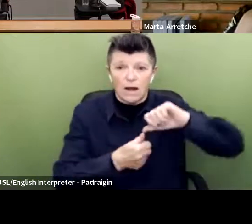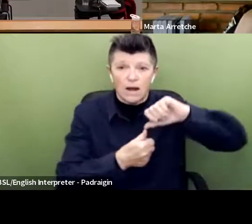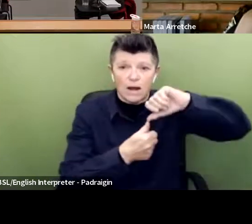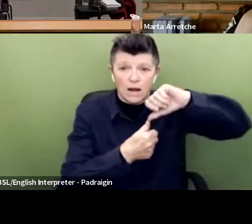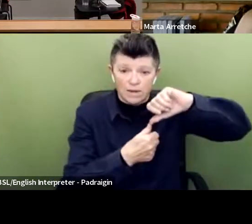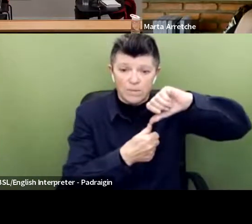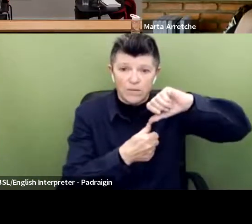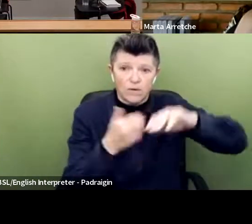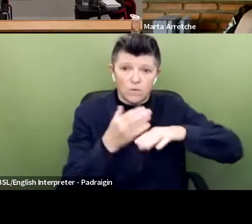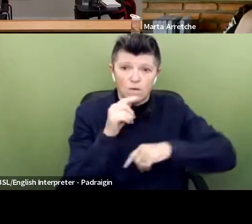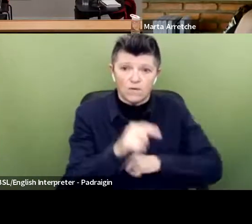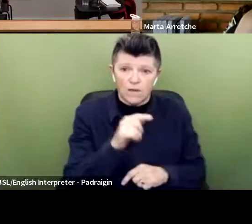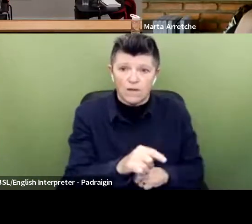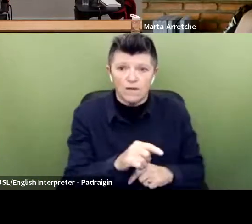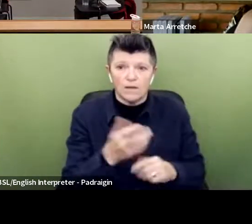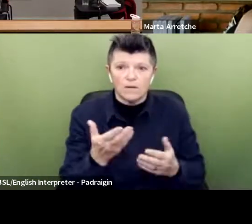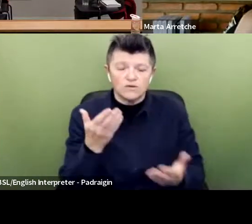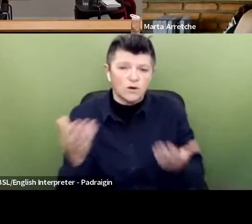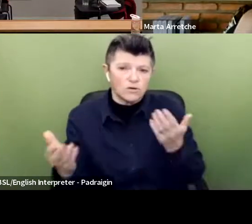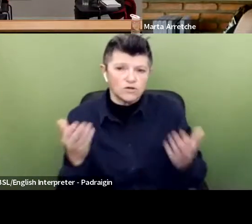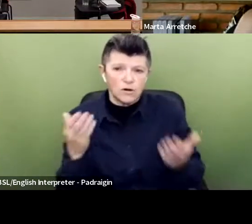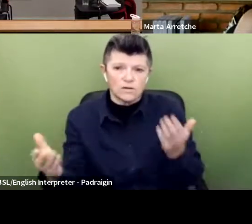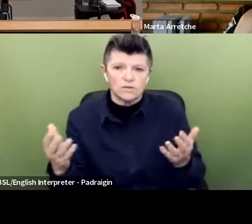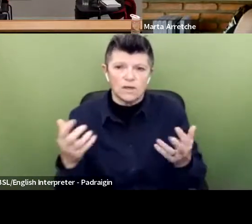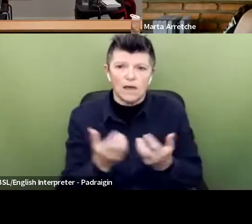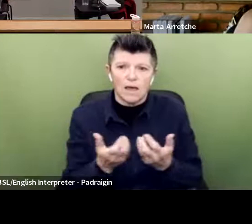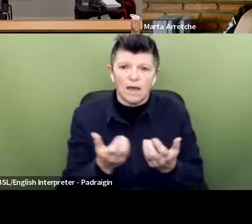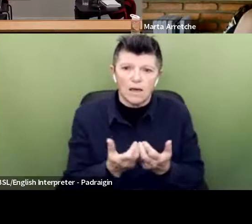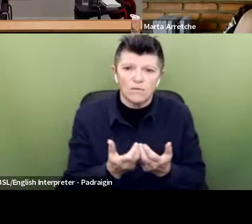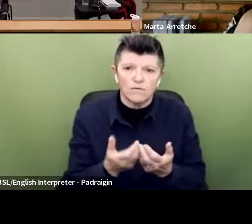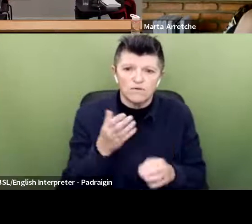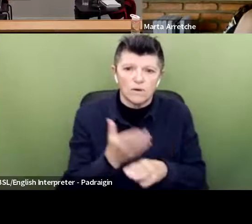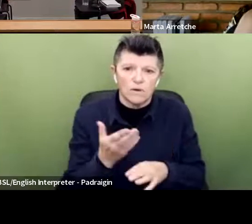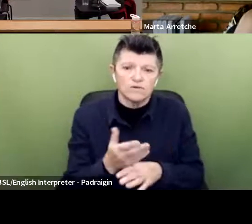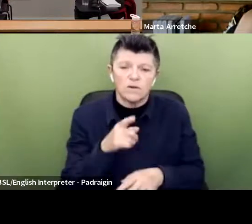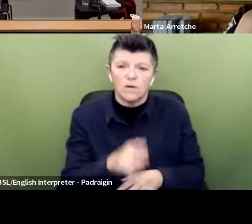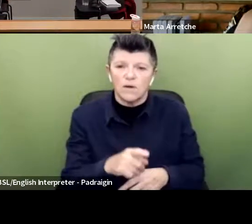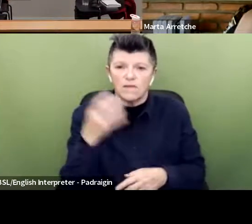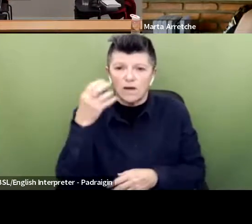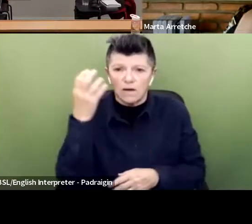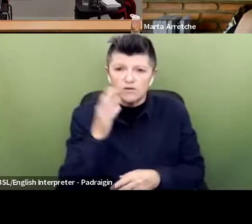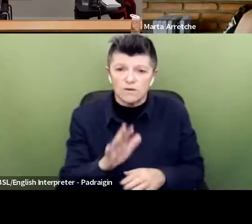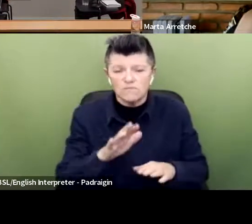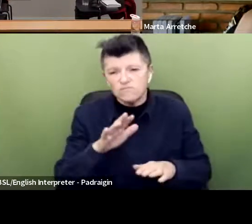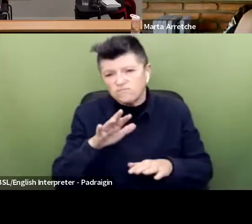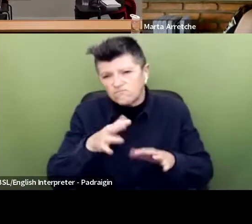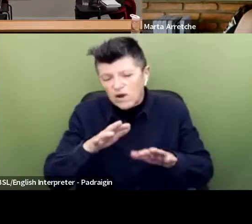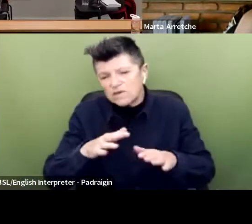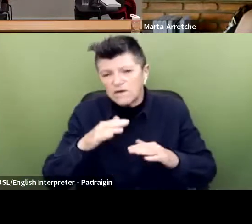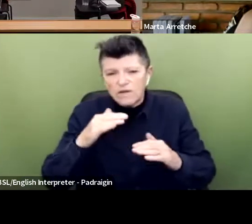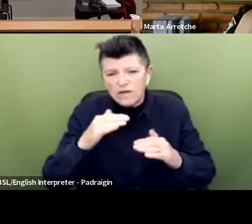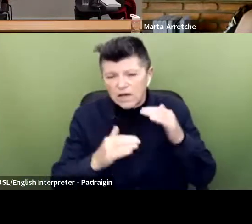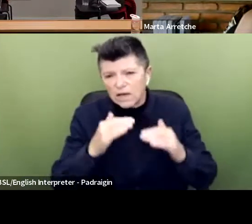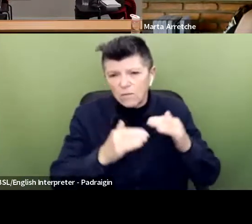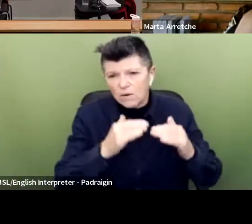contrast between how these patterns work between a country that's relatively equal in social economic